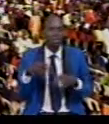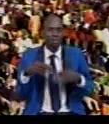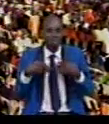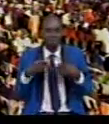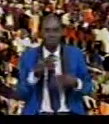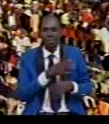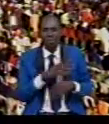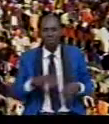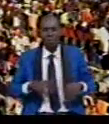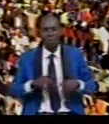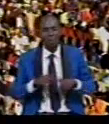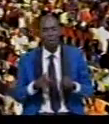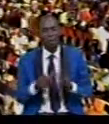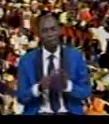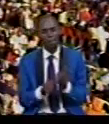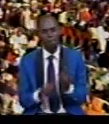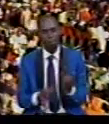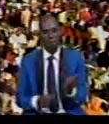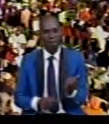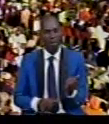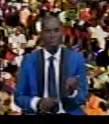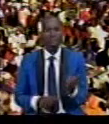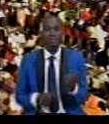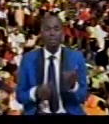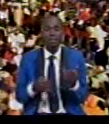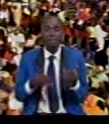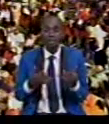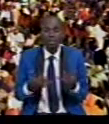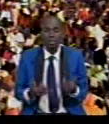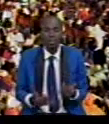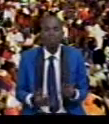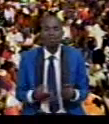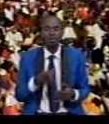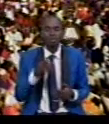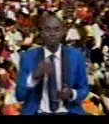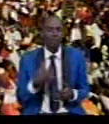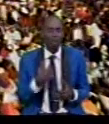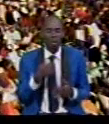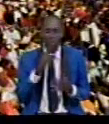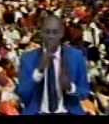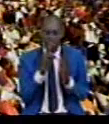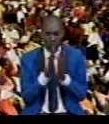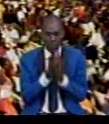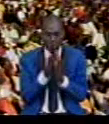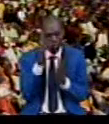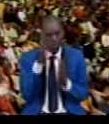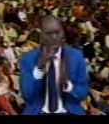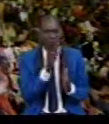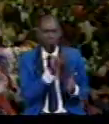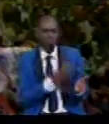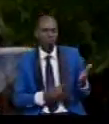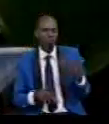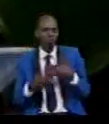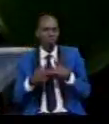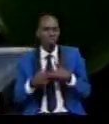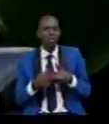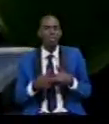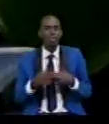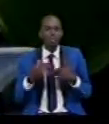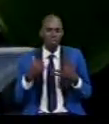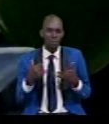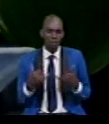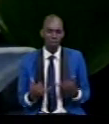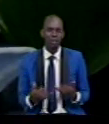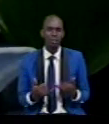world, now you are restored. Let them know it's restoration.